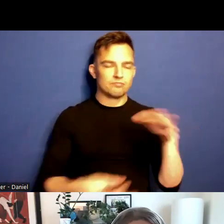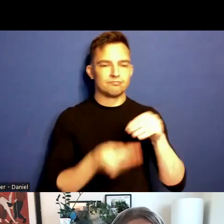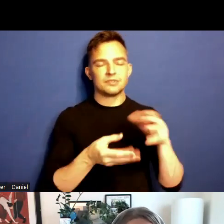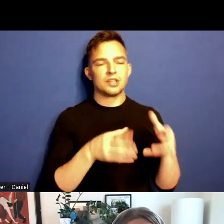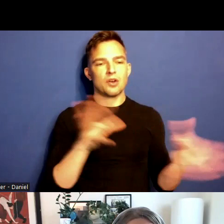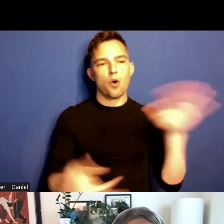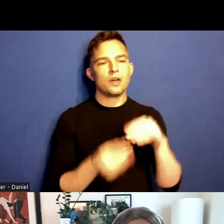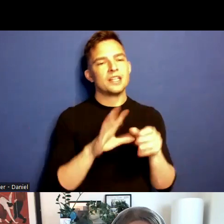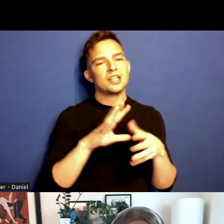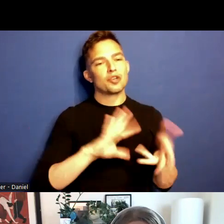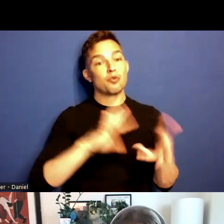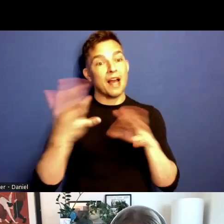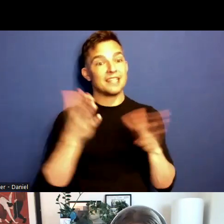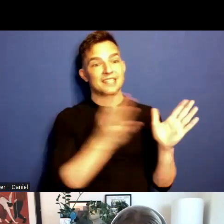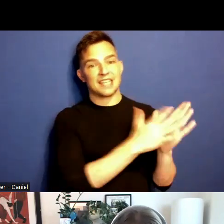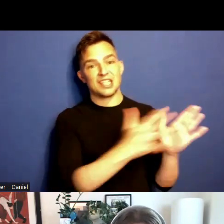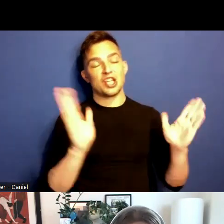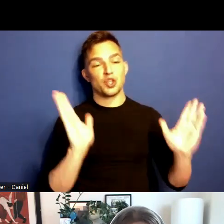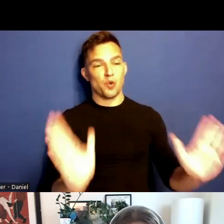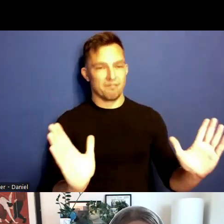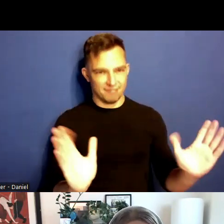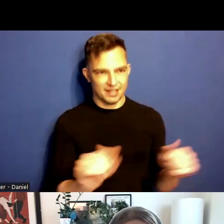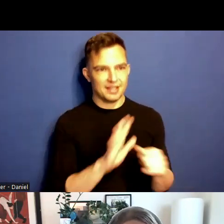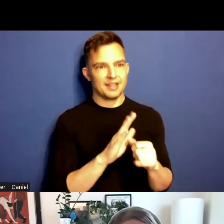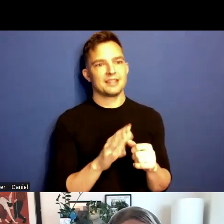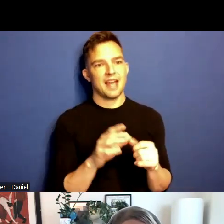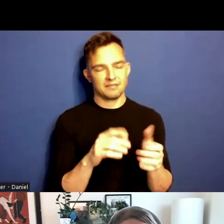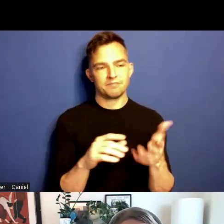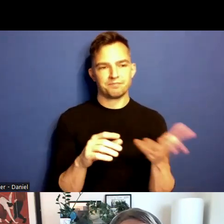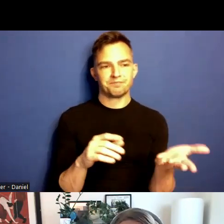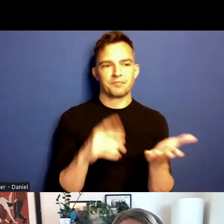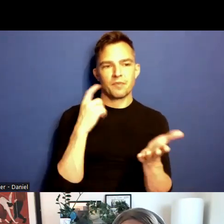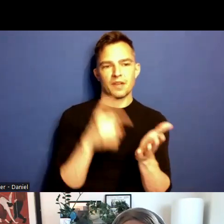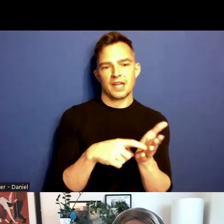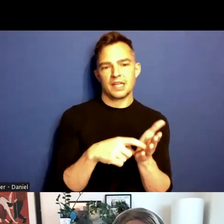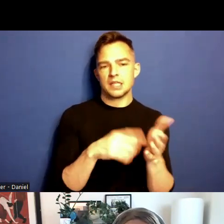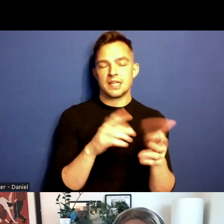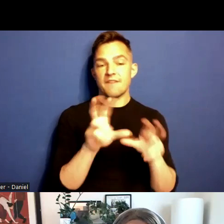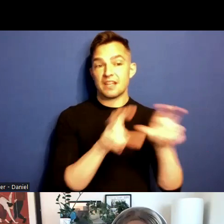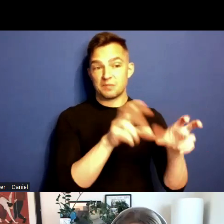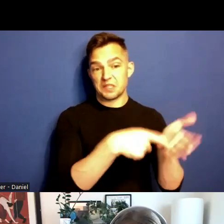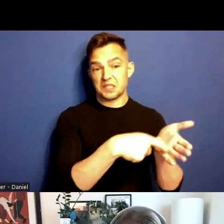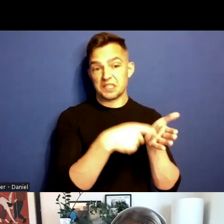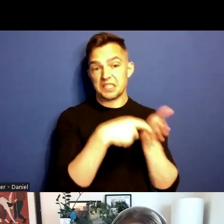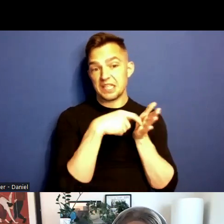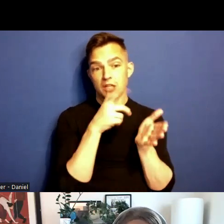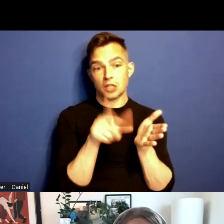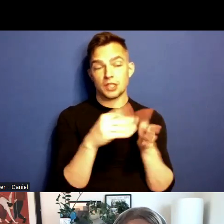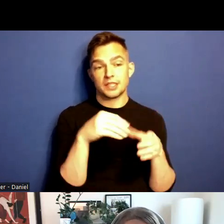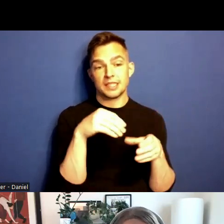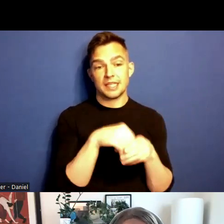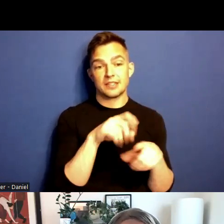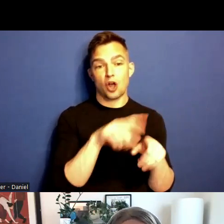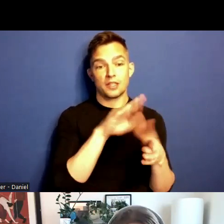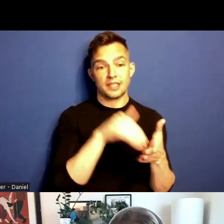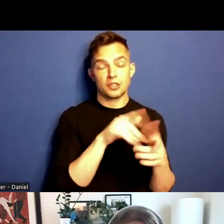continuum. And that arises, I think, from a recognition that investments are needed, not just in call centers, but